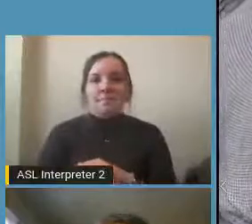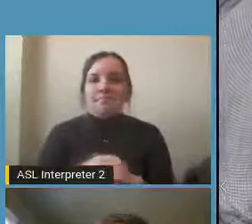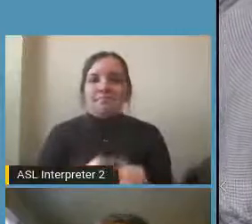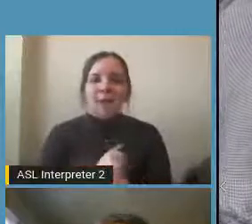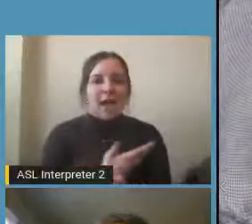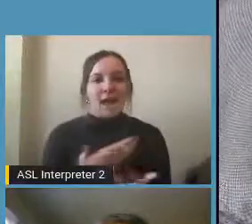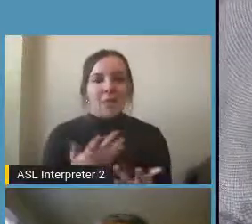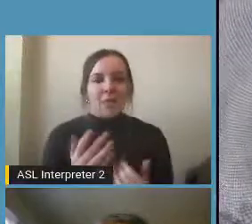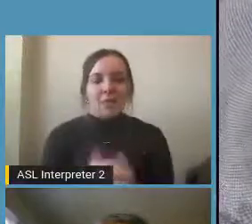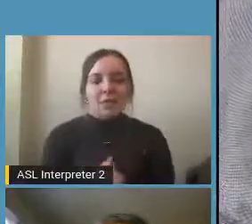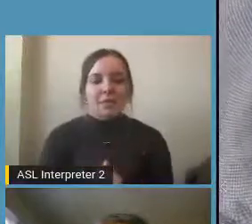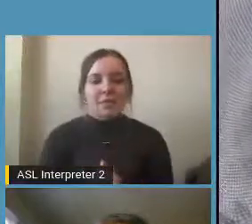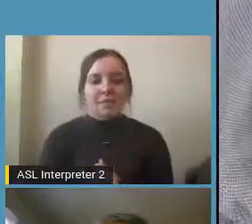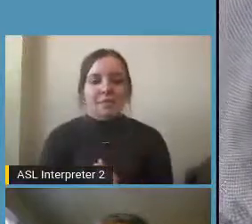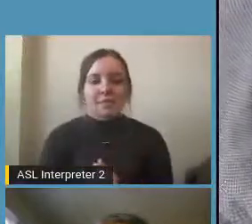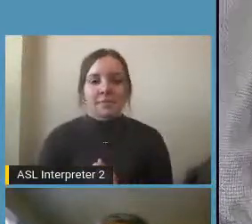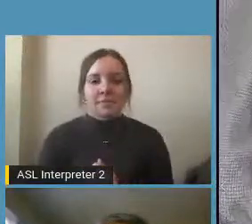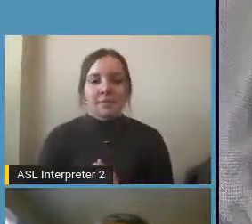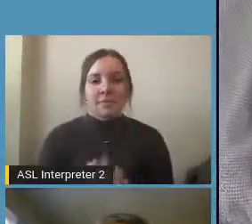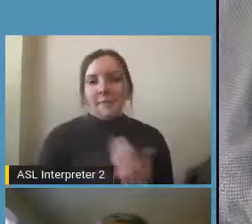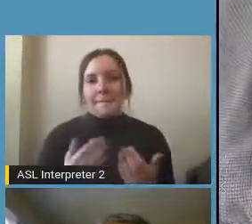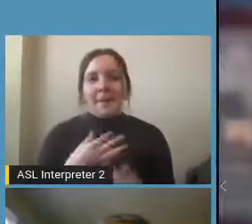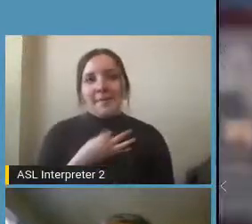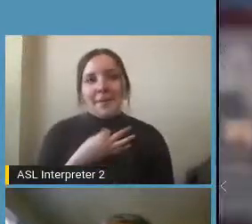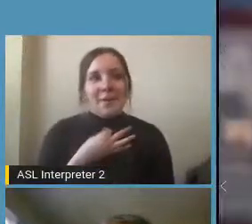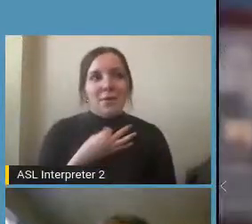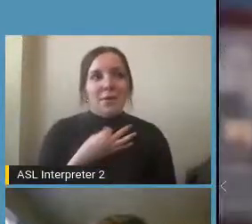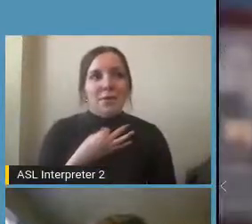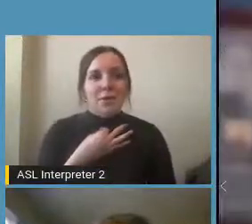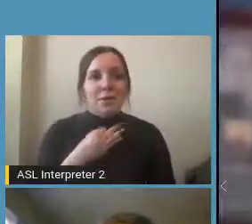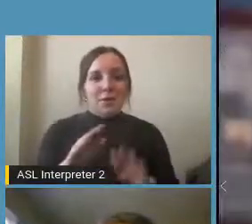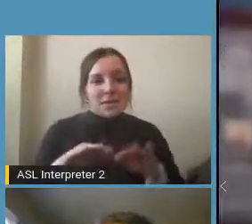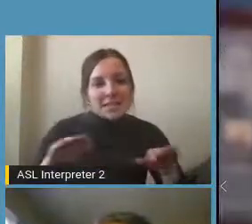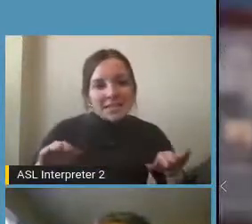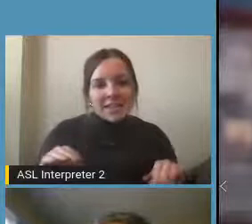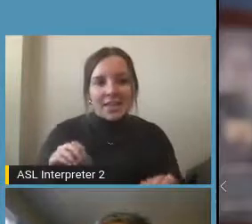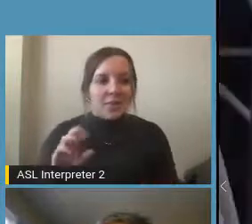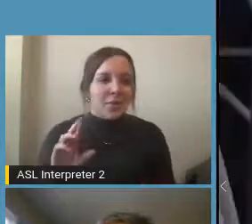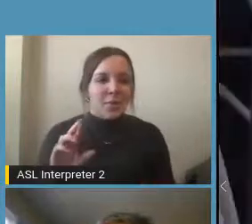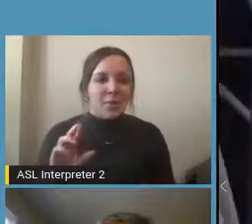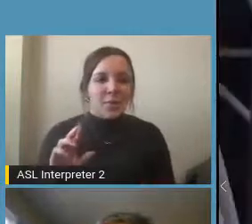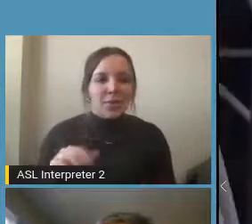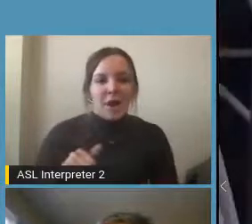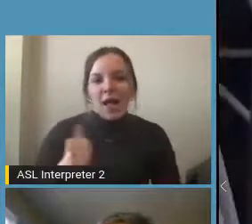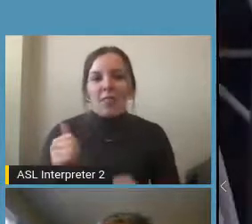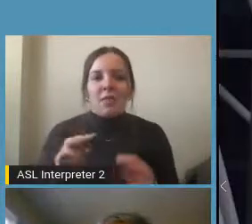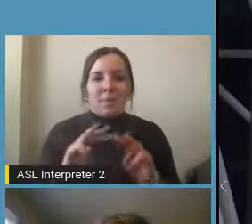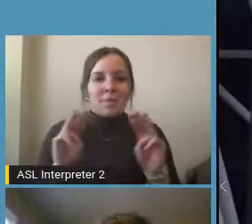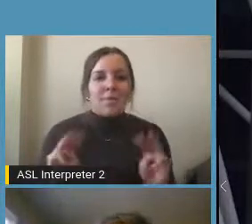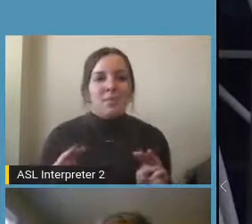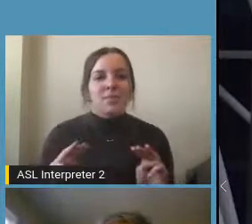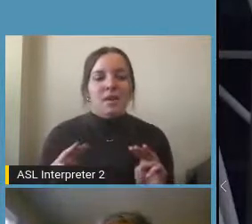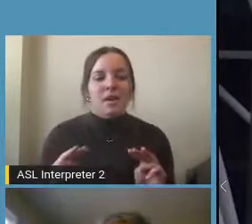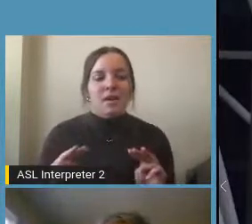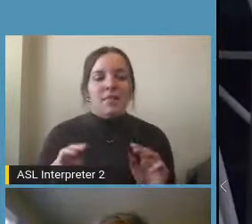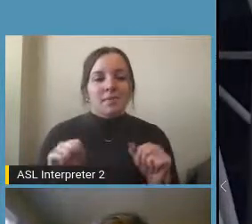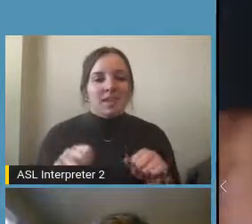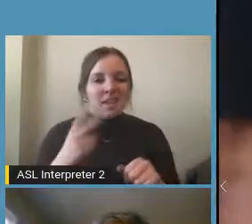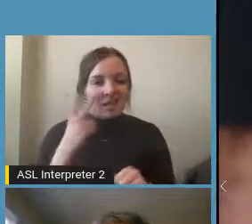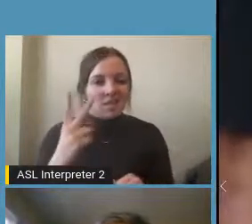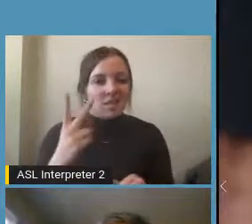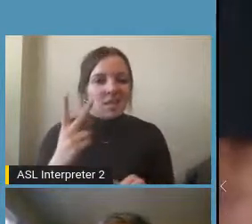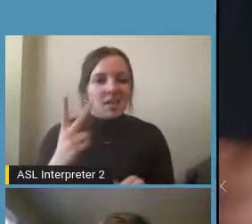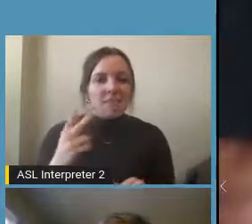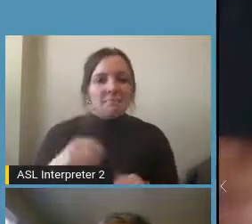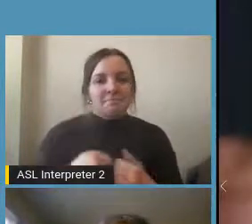curious children who want to see, what the suit looks like. And that's the role of the museum, to show what has been done in the past